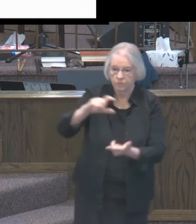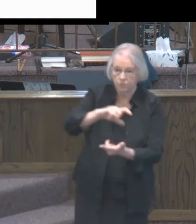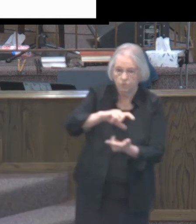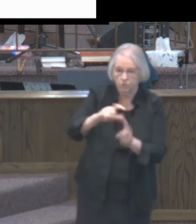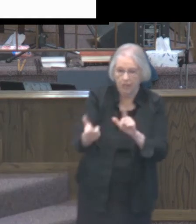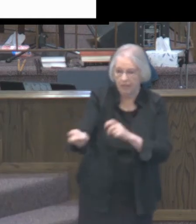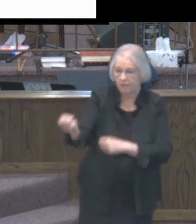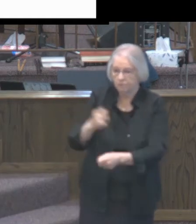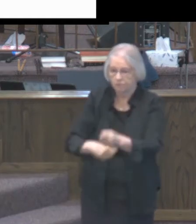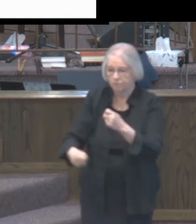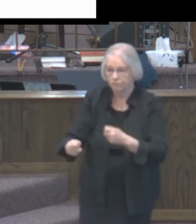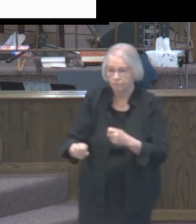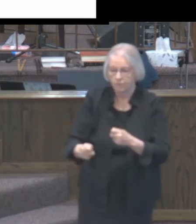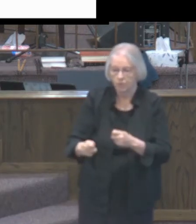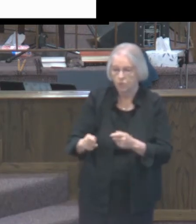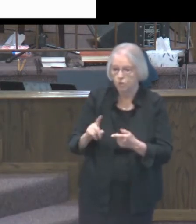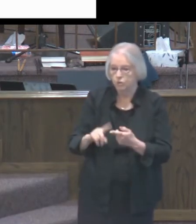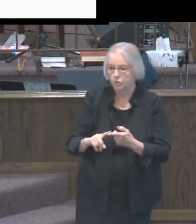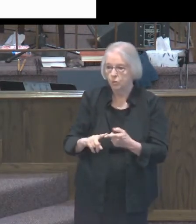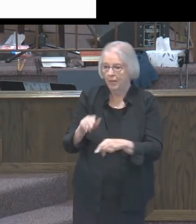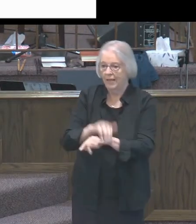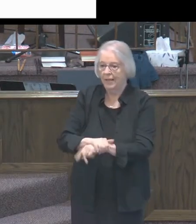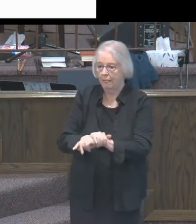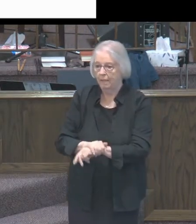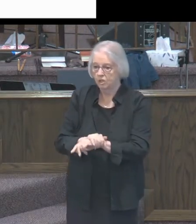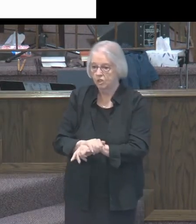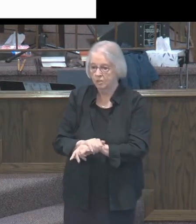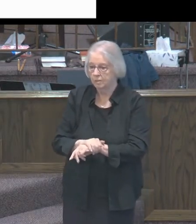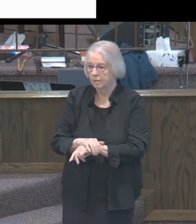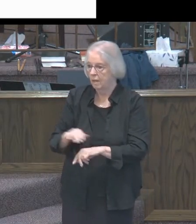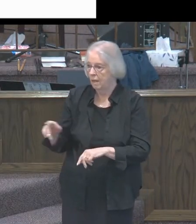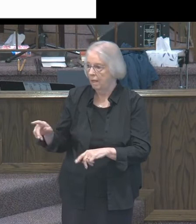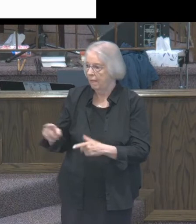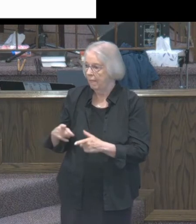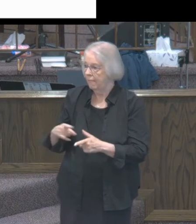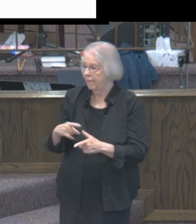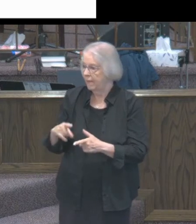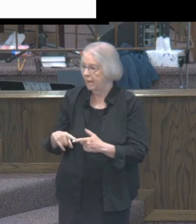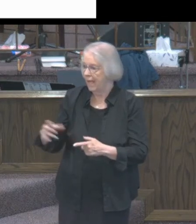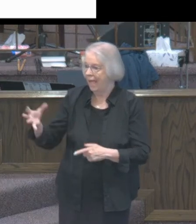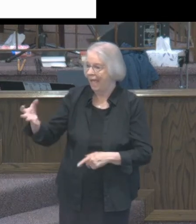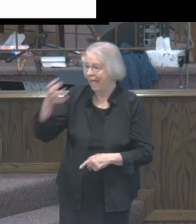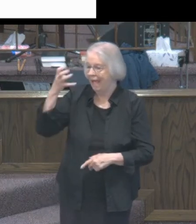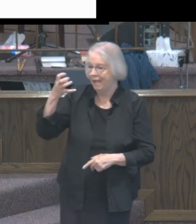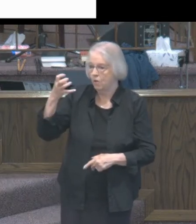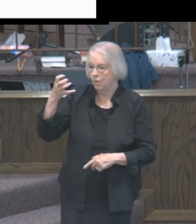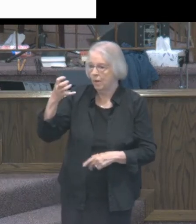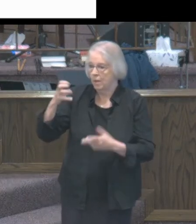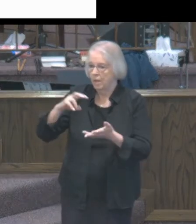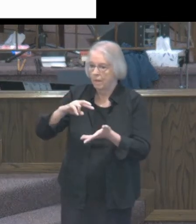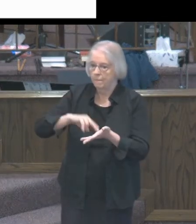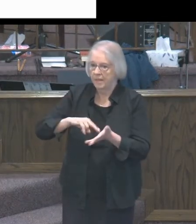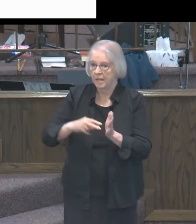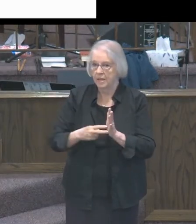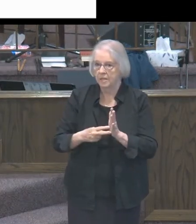we understand what the particular word was, we don't really know what that means. But that means is angry, that the word for angry there